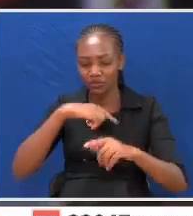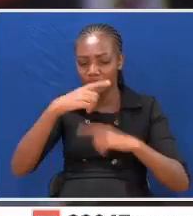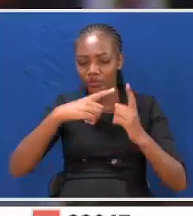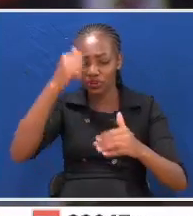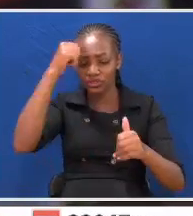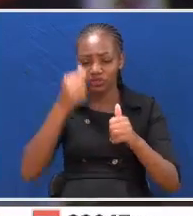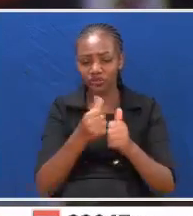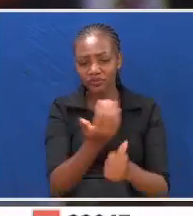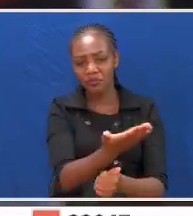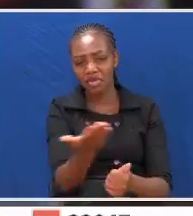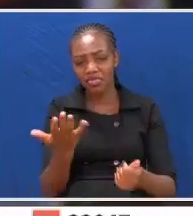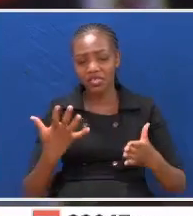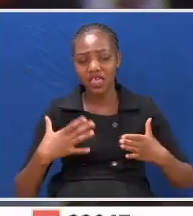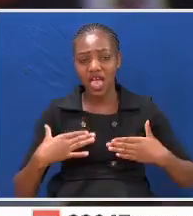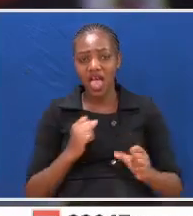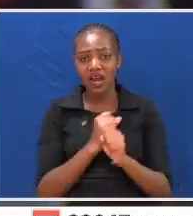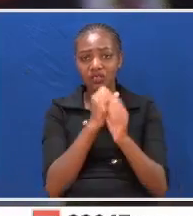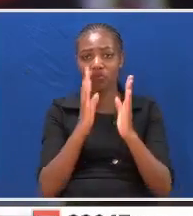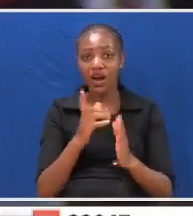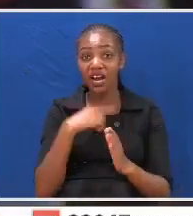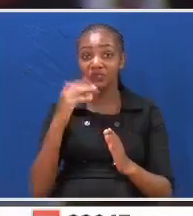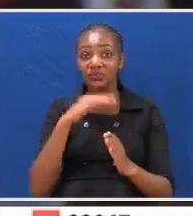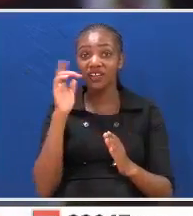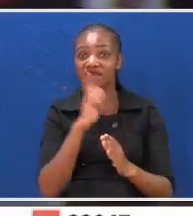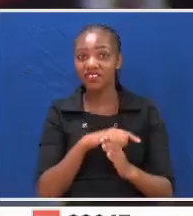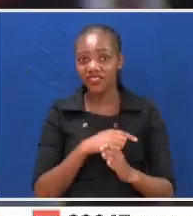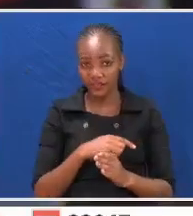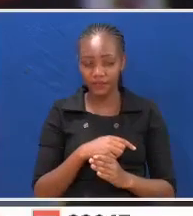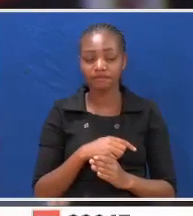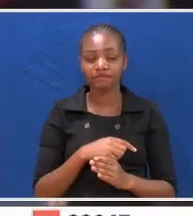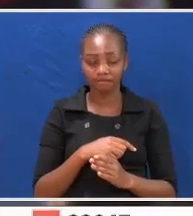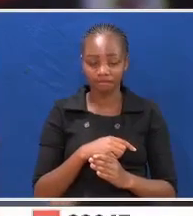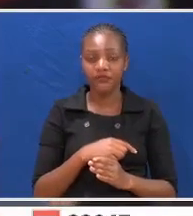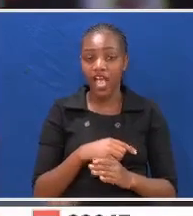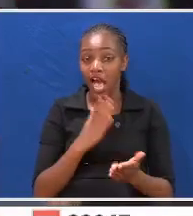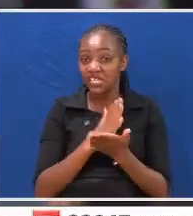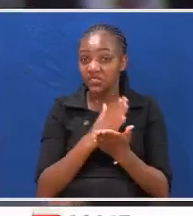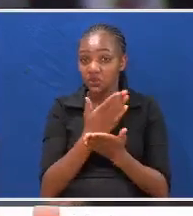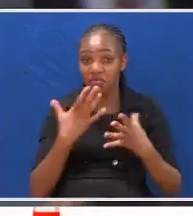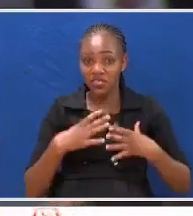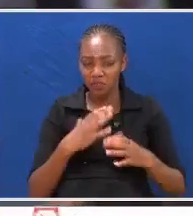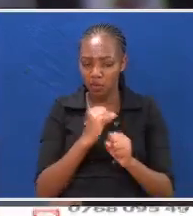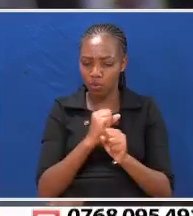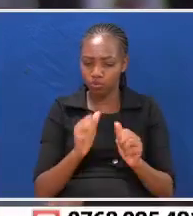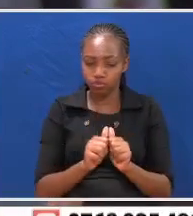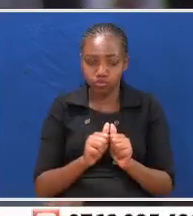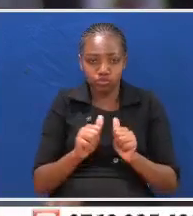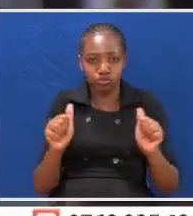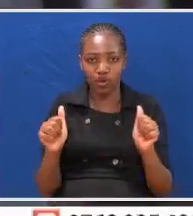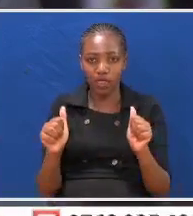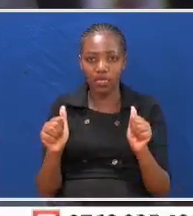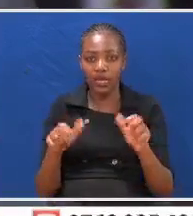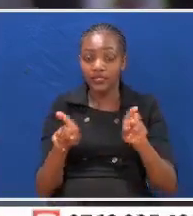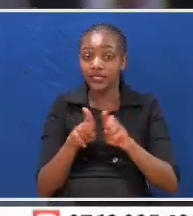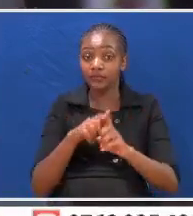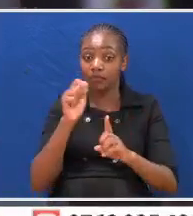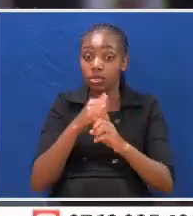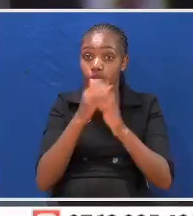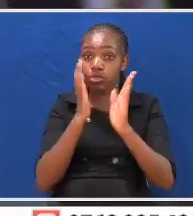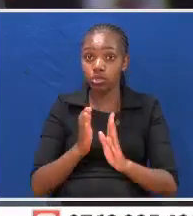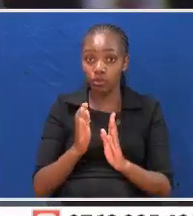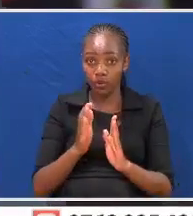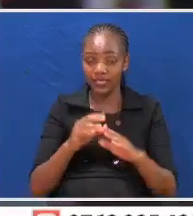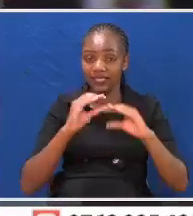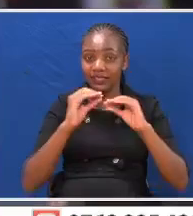hearts. These brave souls paid the ultimate price, and like our founding fathers, they teach us that